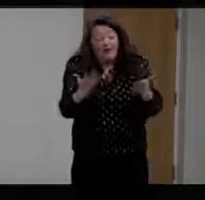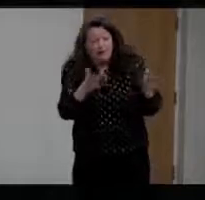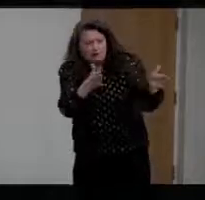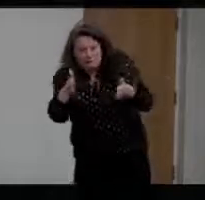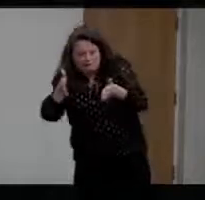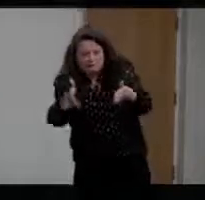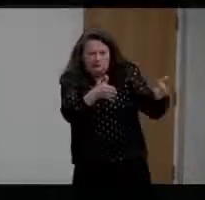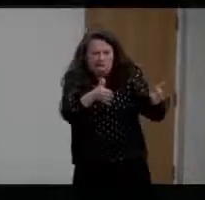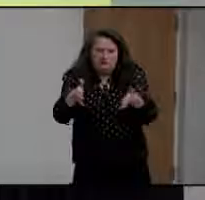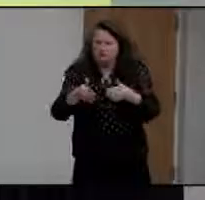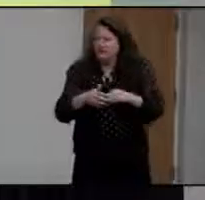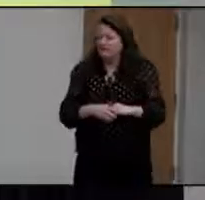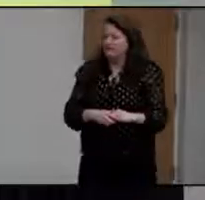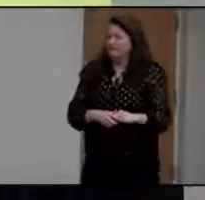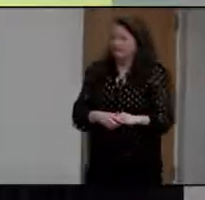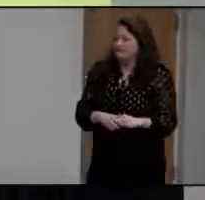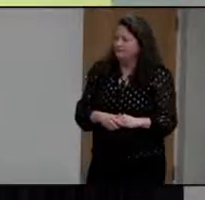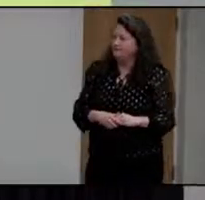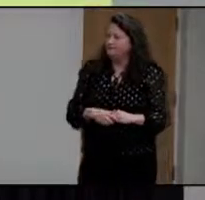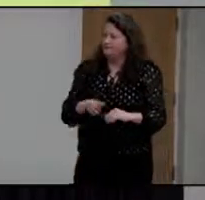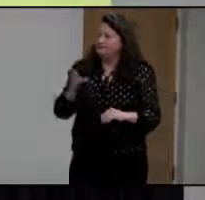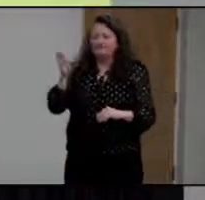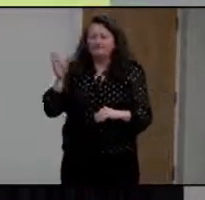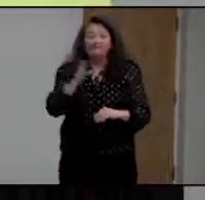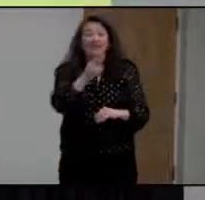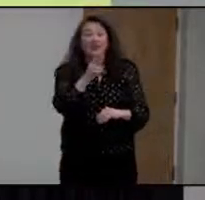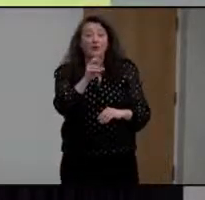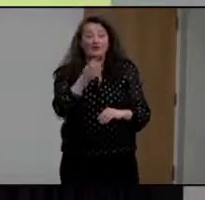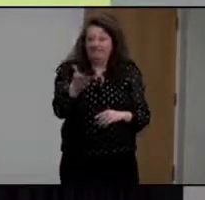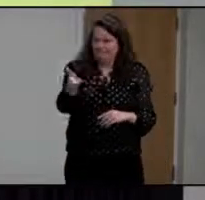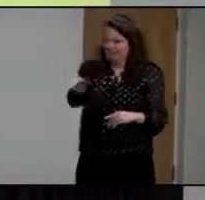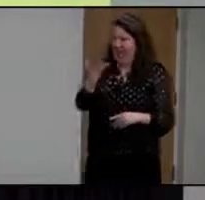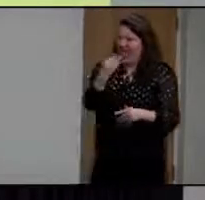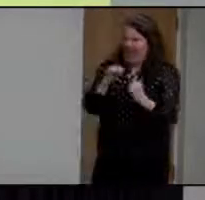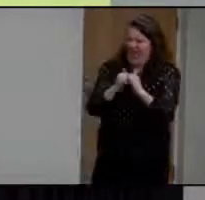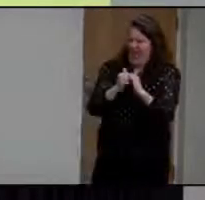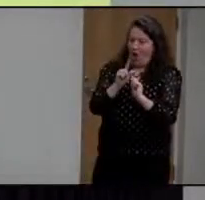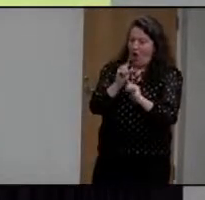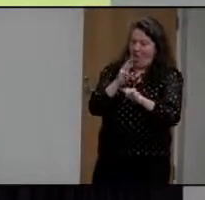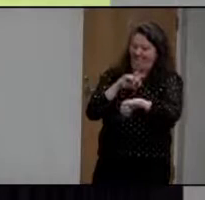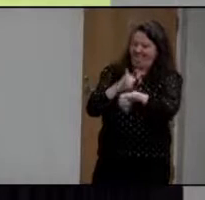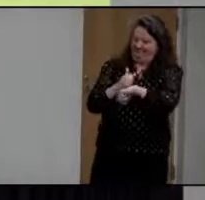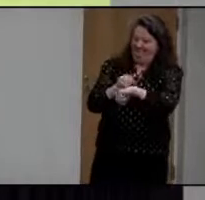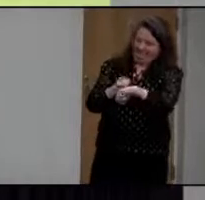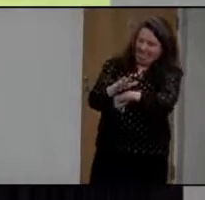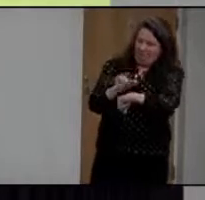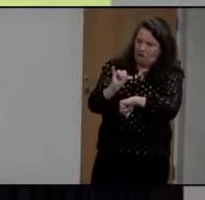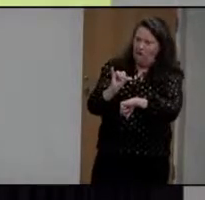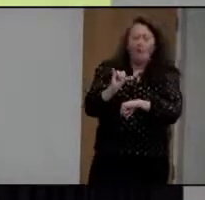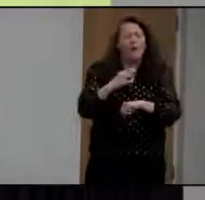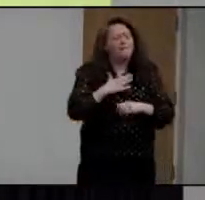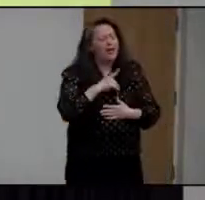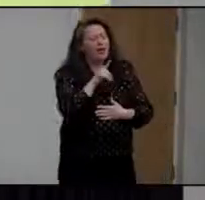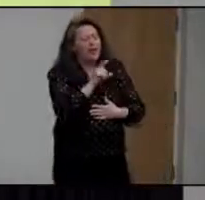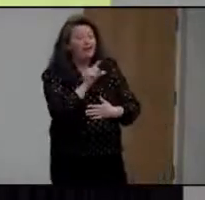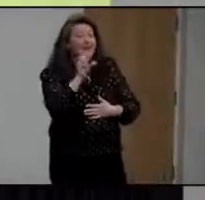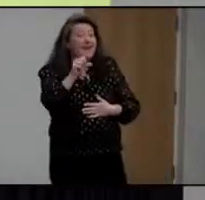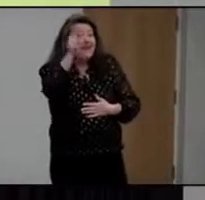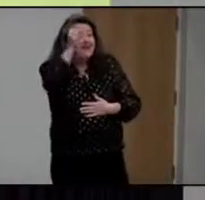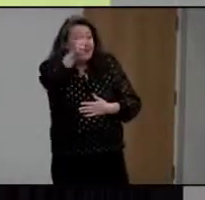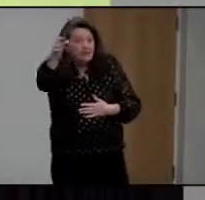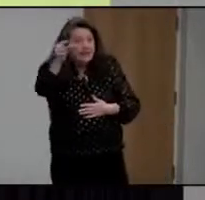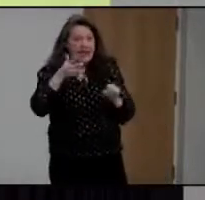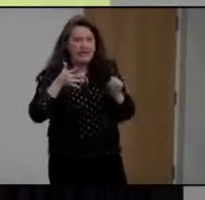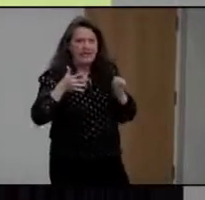right? I was going to say, have you considered joining the Faculty of Law? I think you've got it. So the question Got is government capable of keeping up? Can government keep up? Can